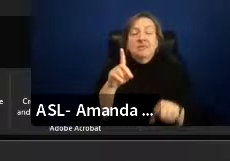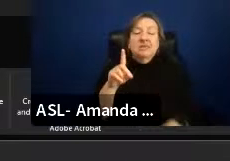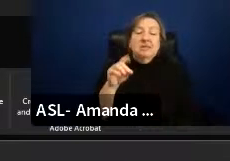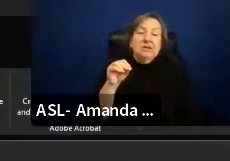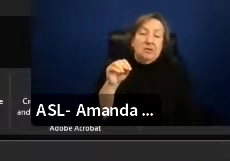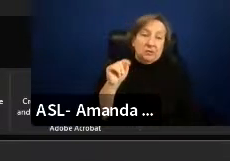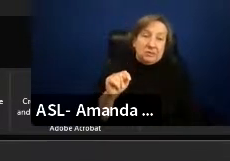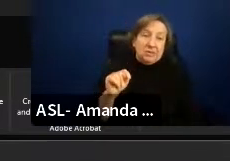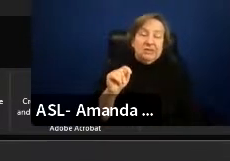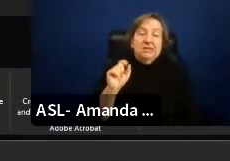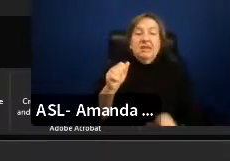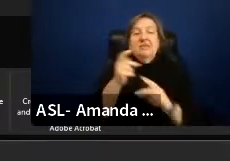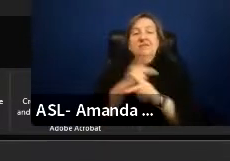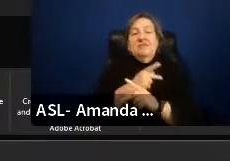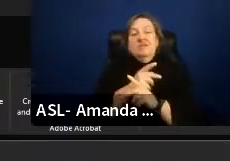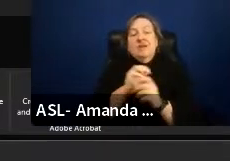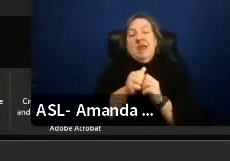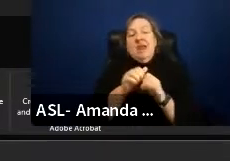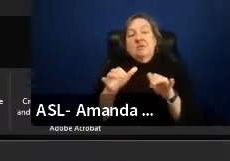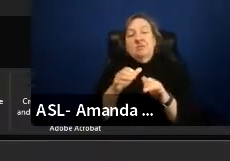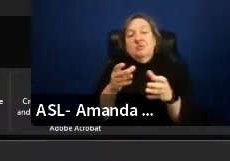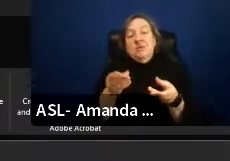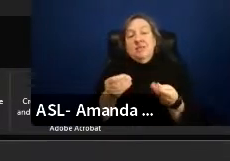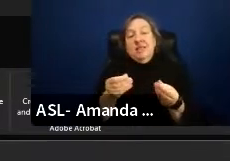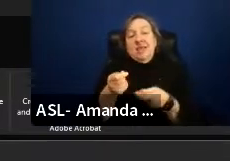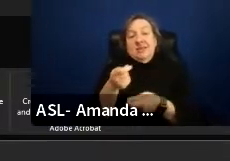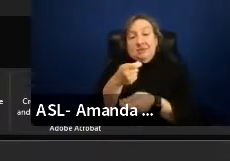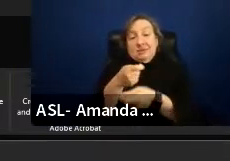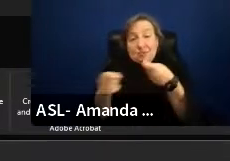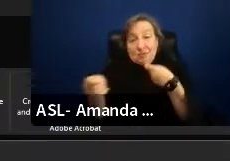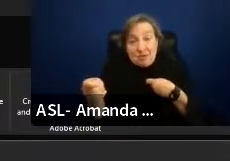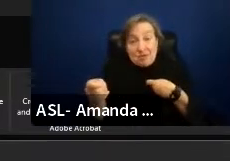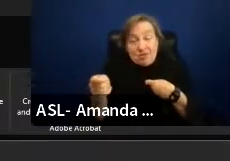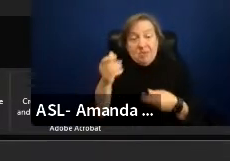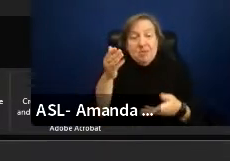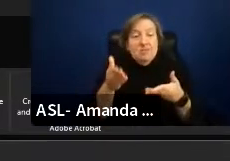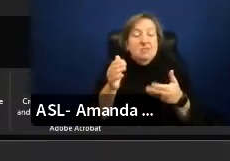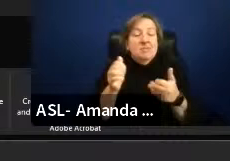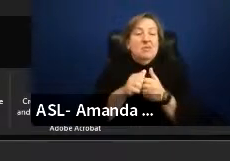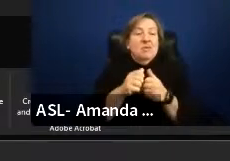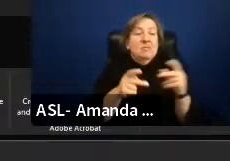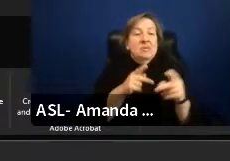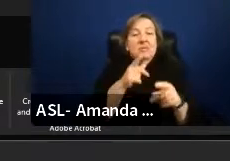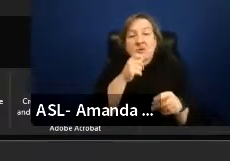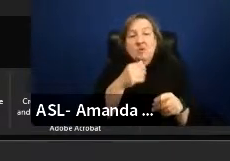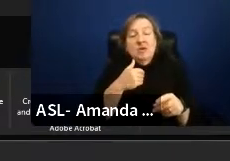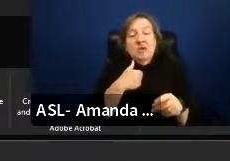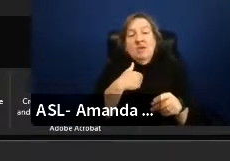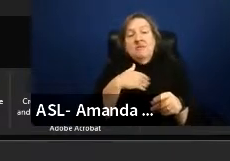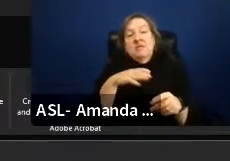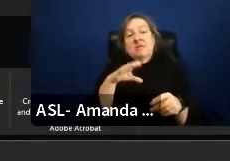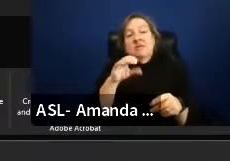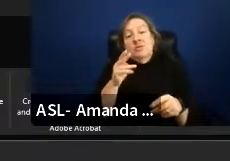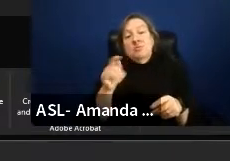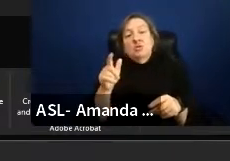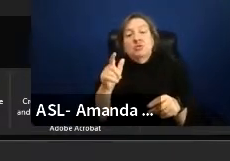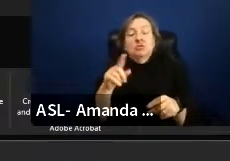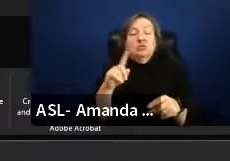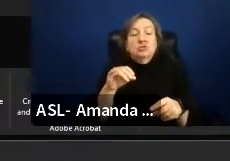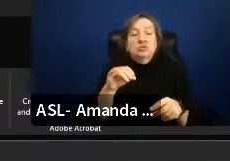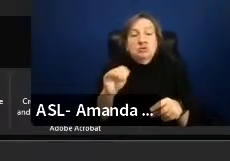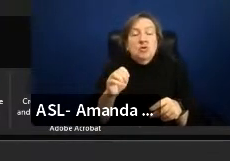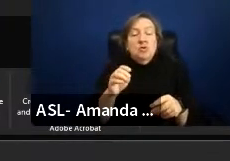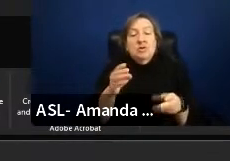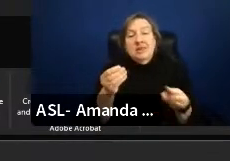DOTs can figure out a way to do some land swaps, maybe with some people that have commercially zoned land or